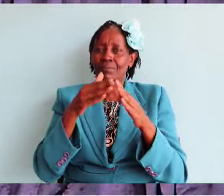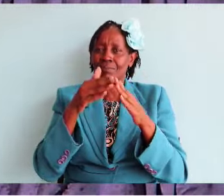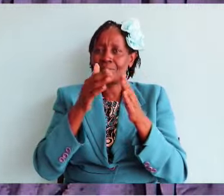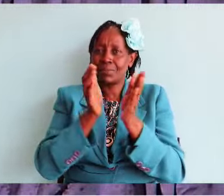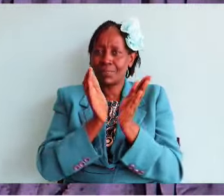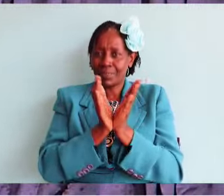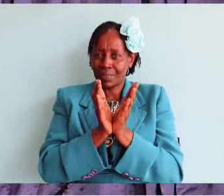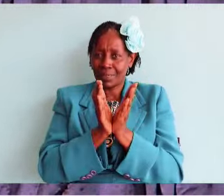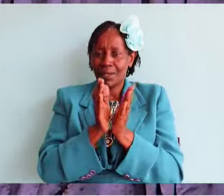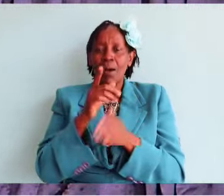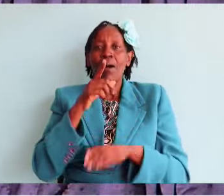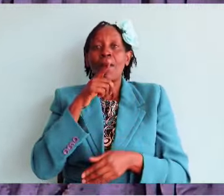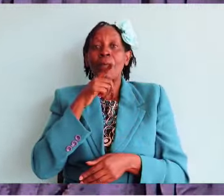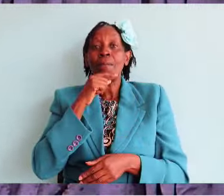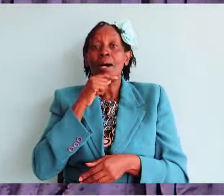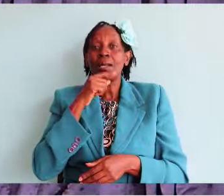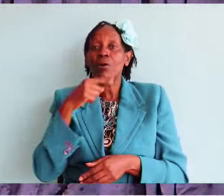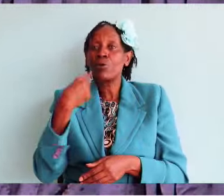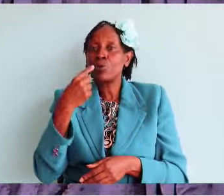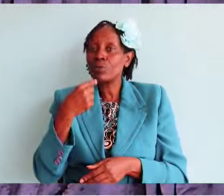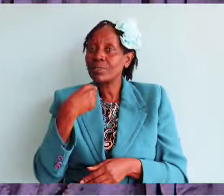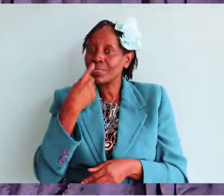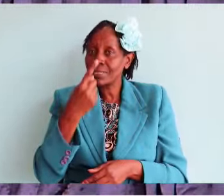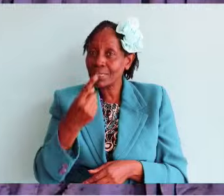the man who said last week,